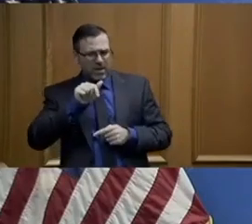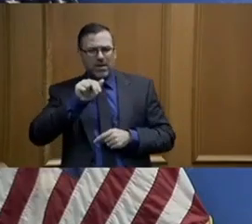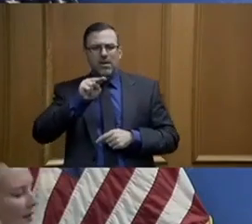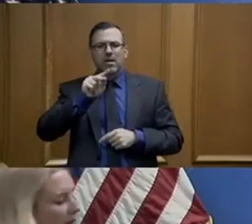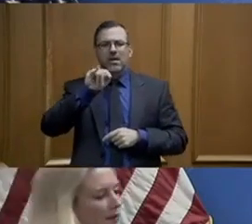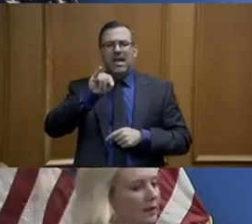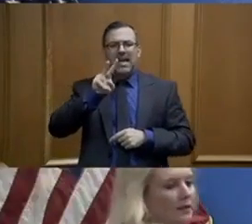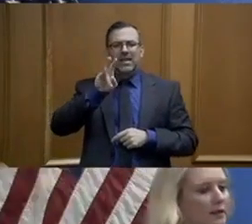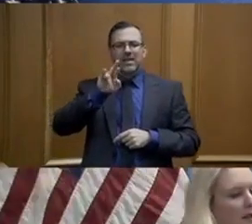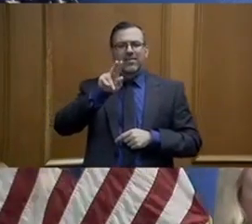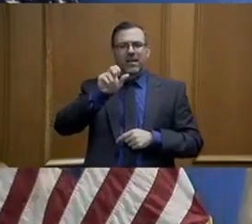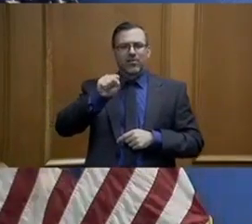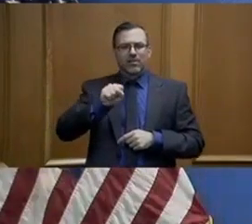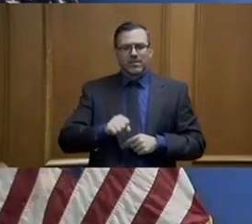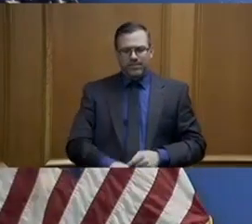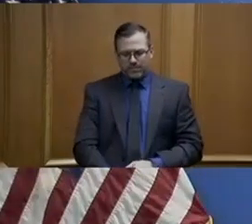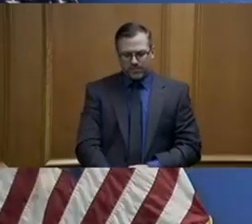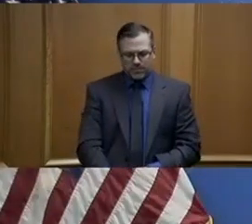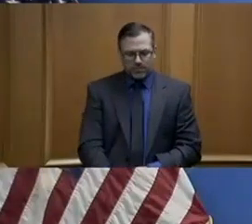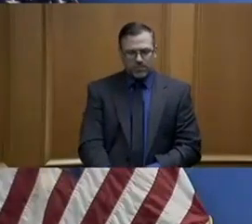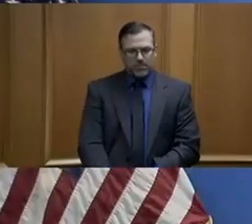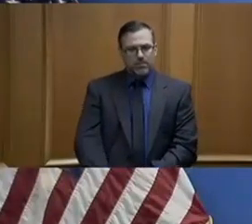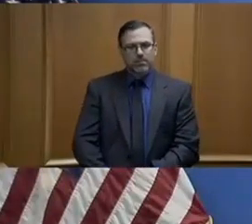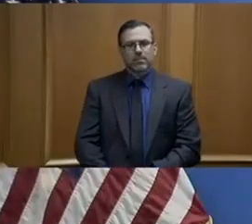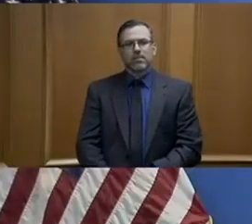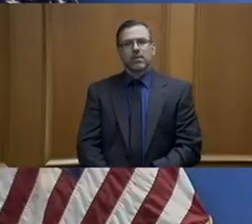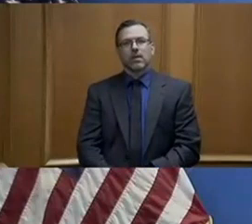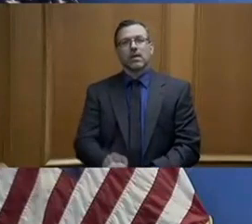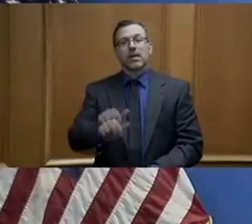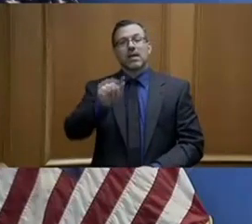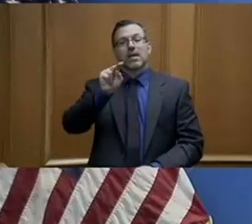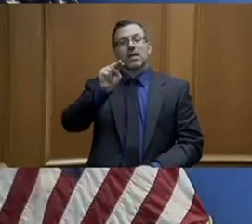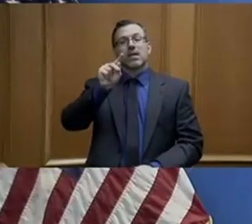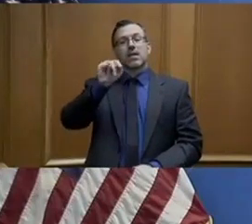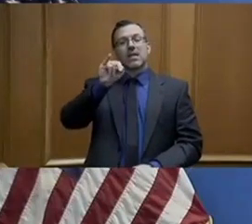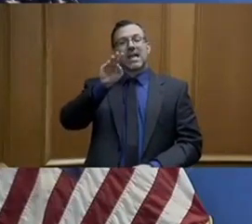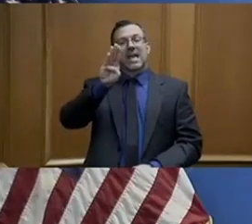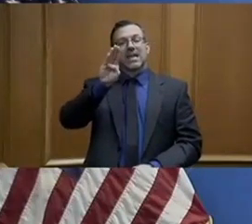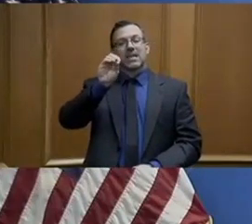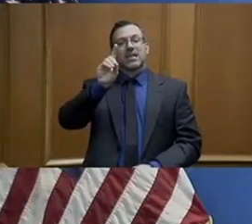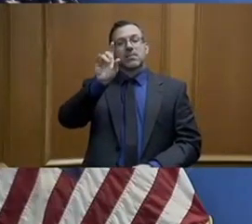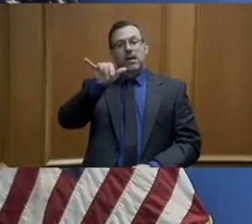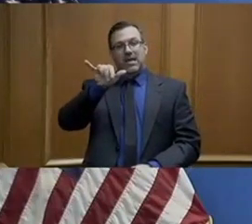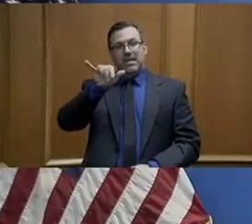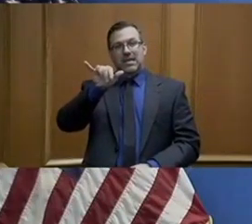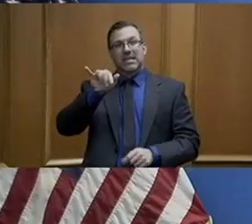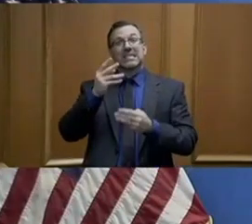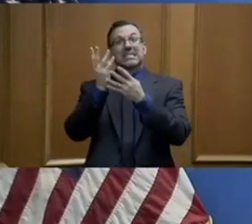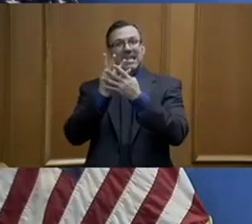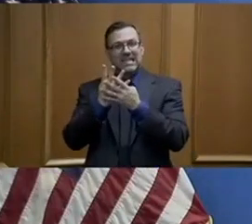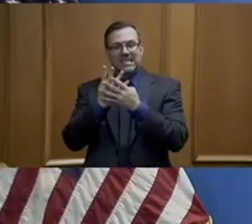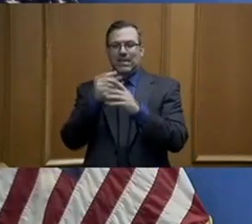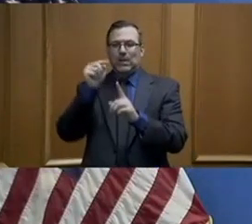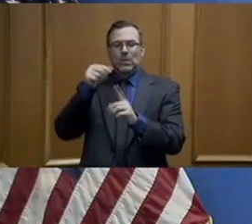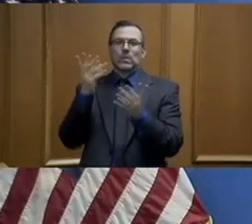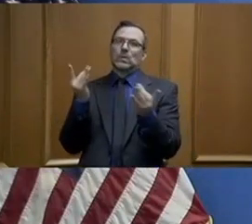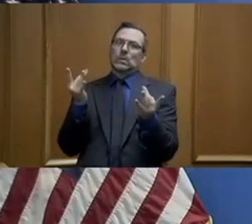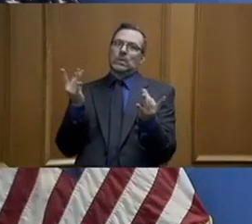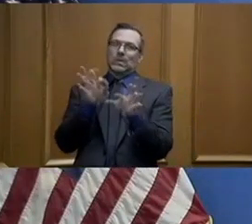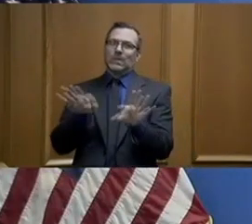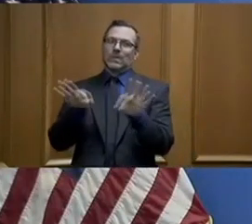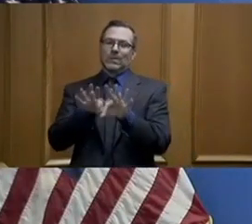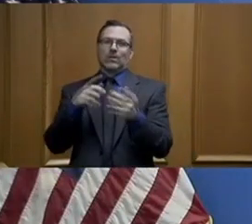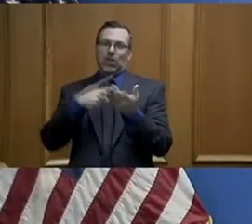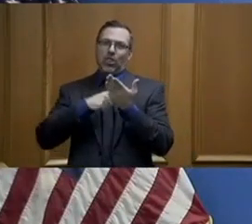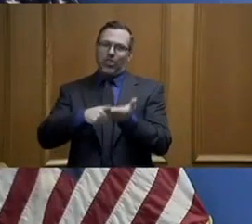antivirus? Yeah, so antibody testing is a hot topic these days. And we have only